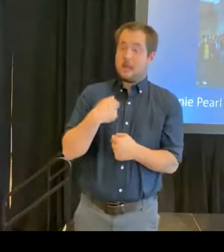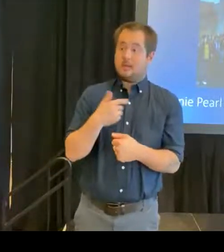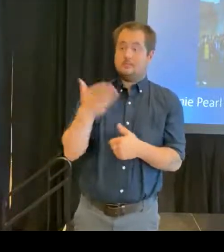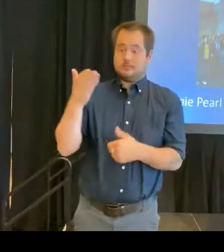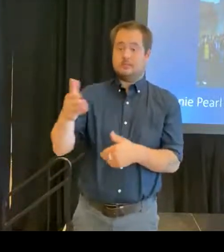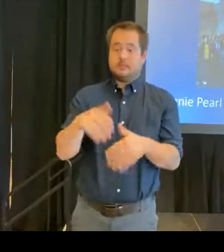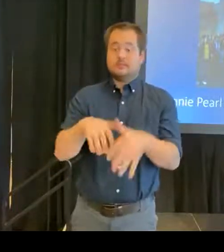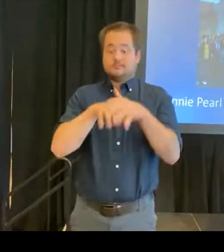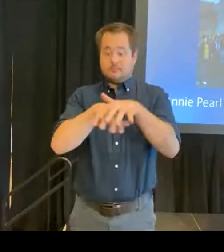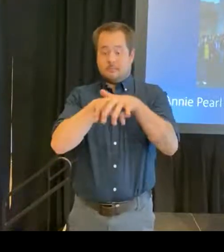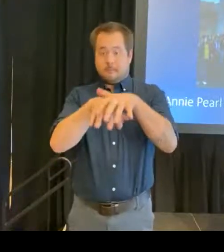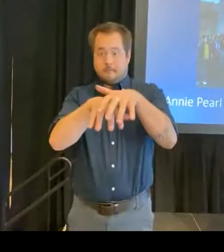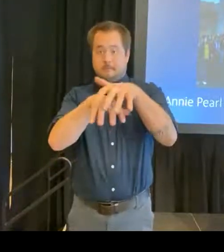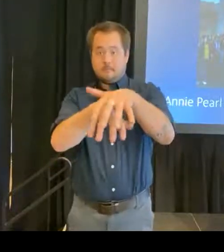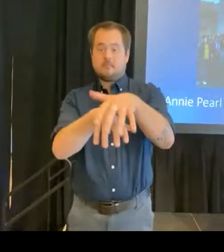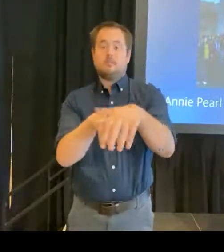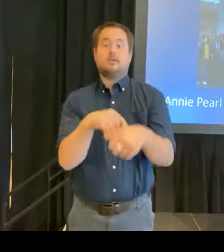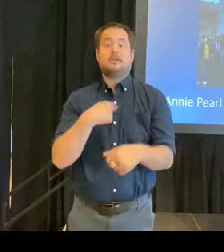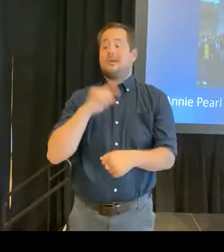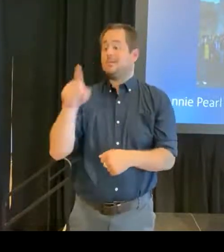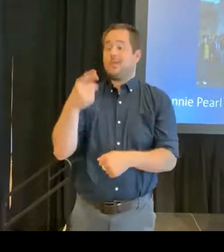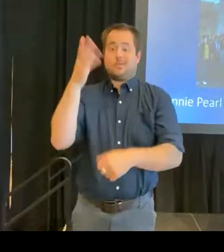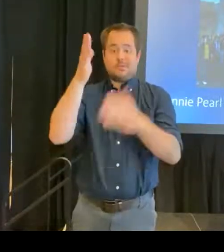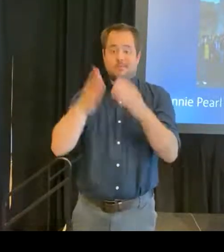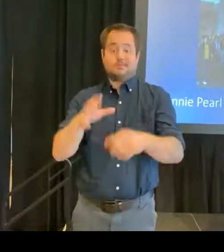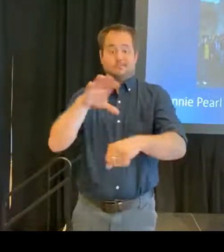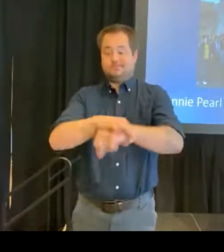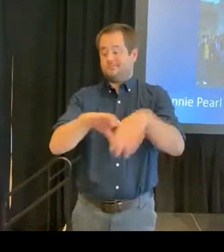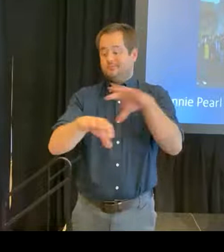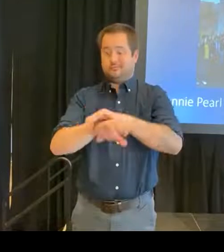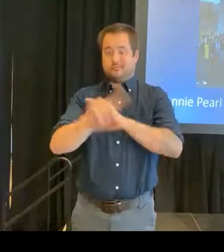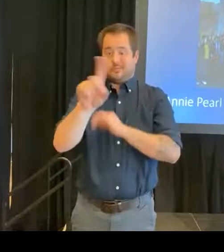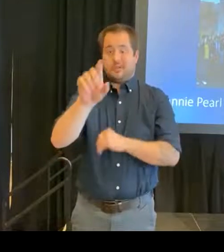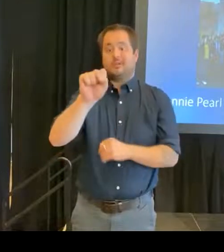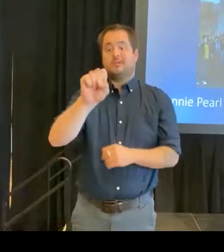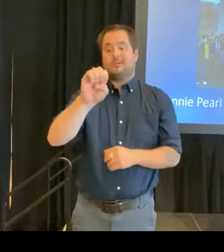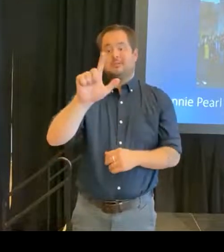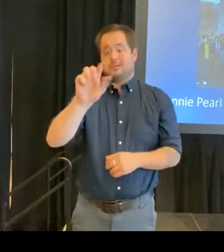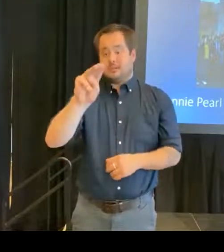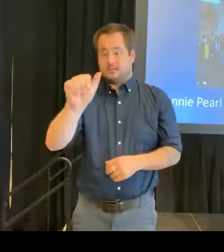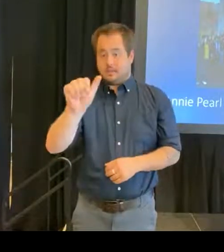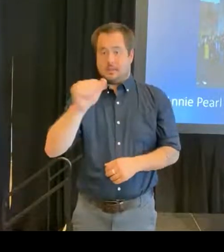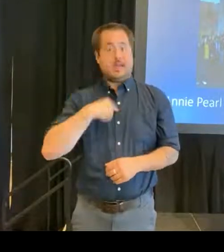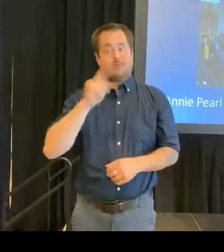that day, and I was the only person arrested in Selma.